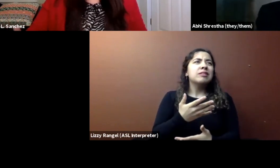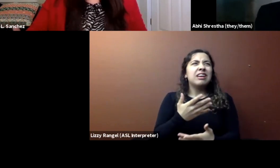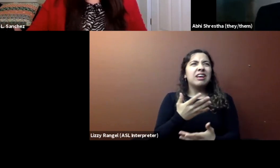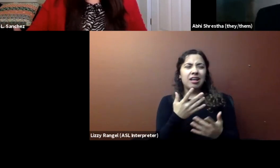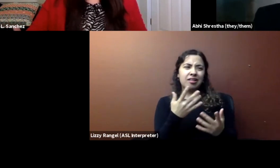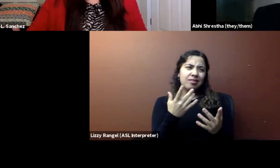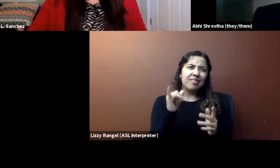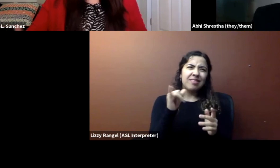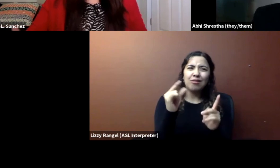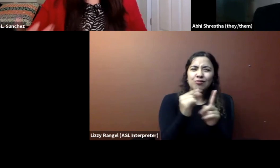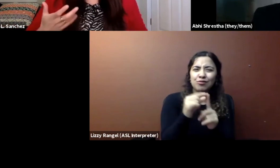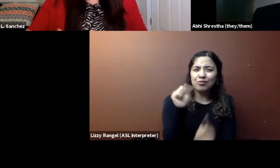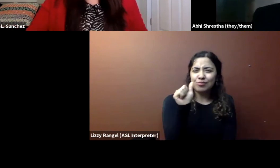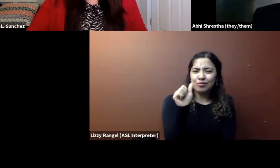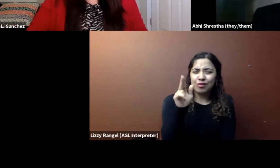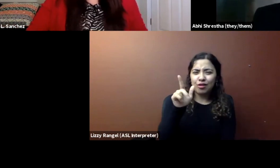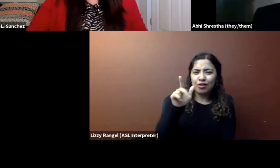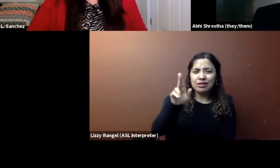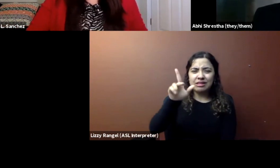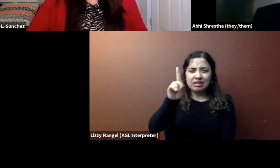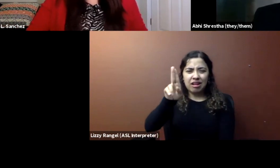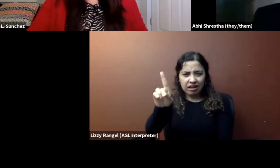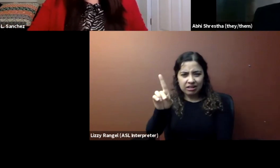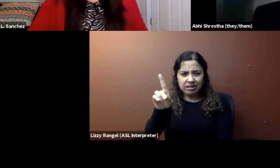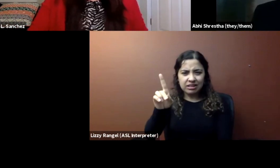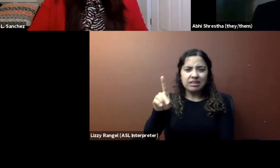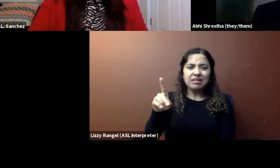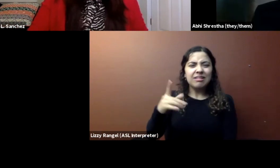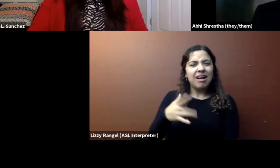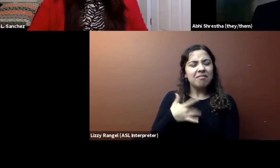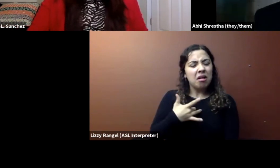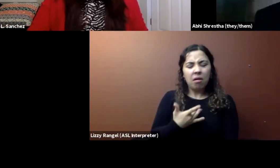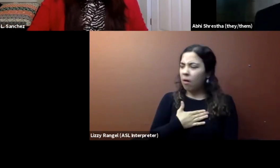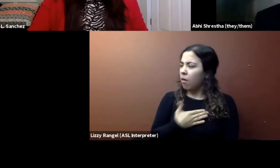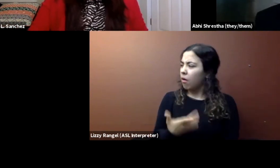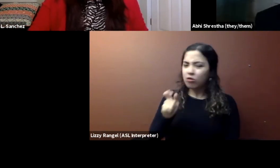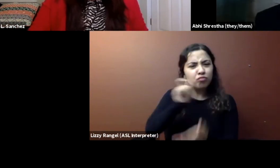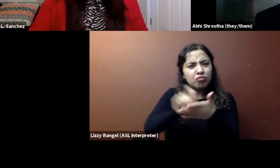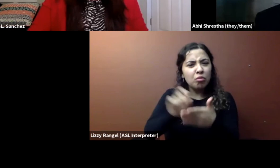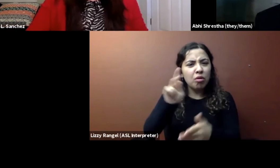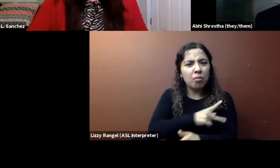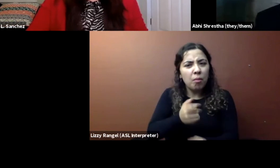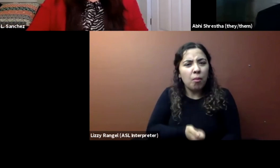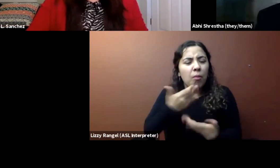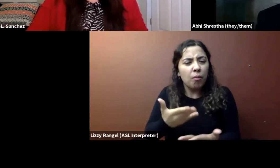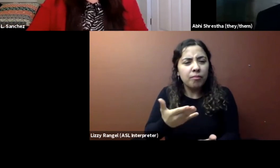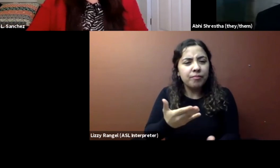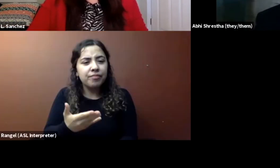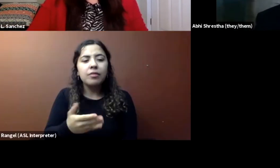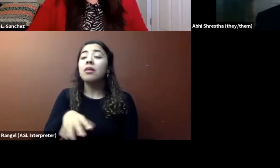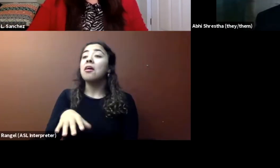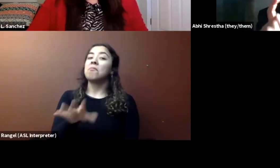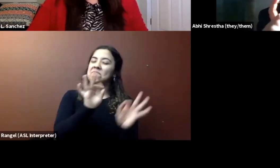saudade, I felt like compelled to write this poem. Awesome. John, I know you said you were going to hop in